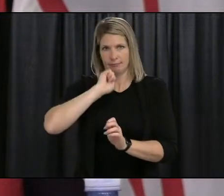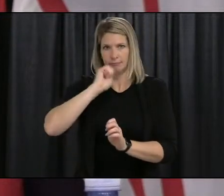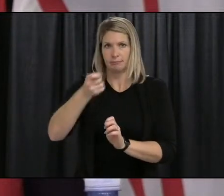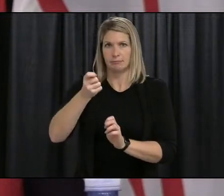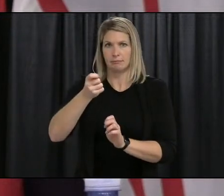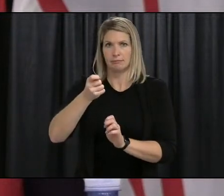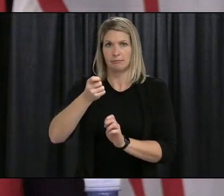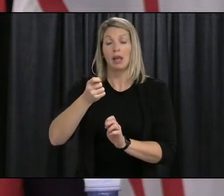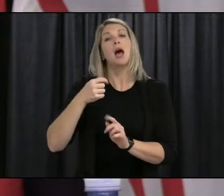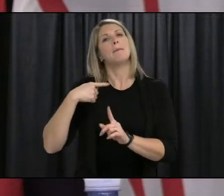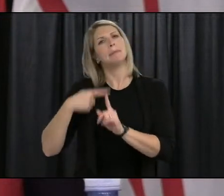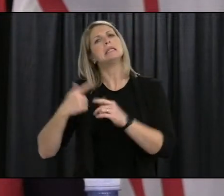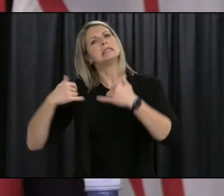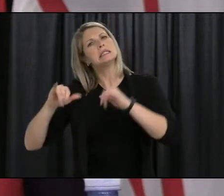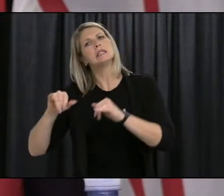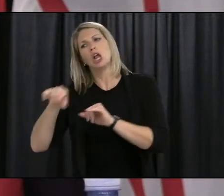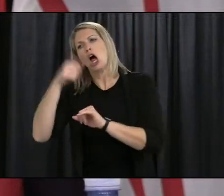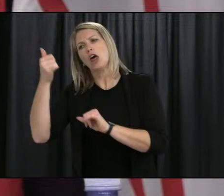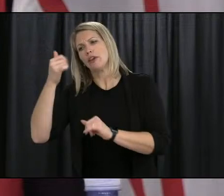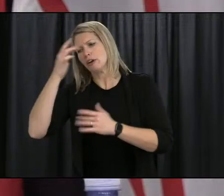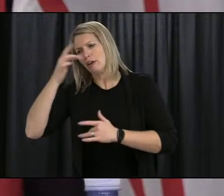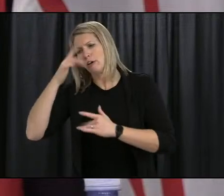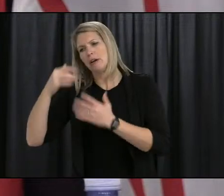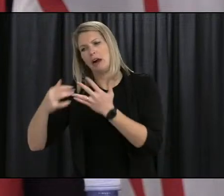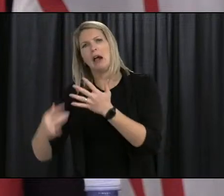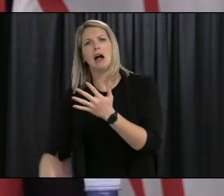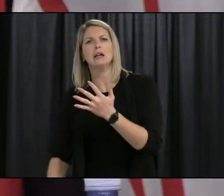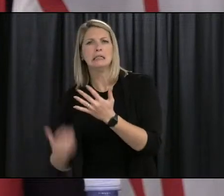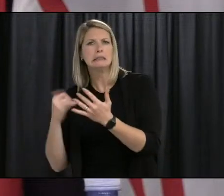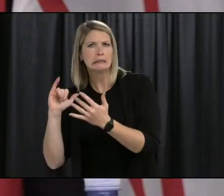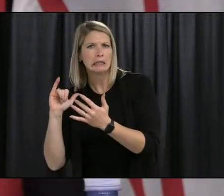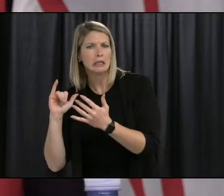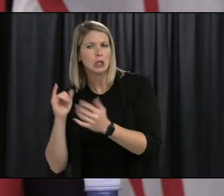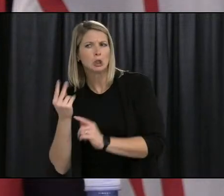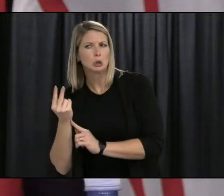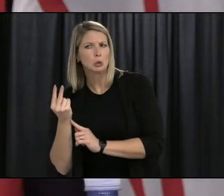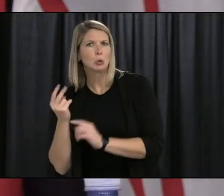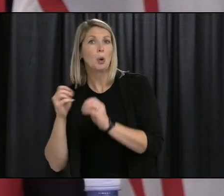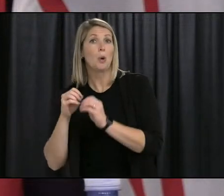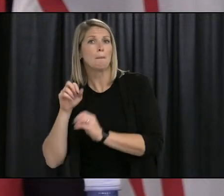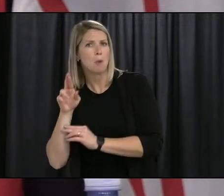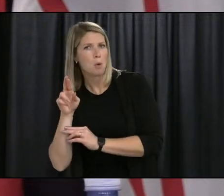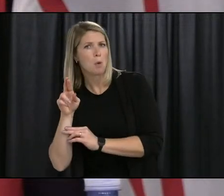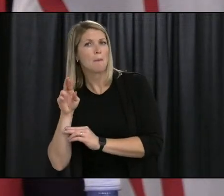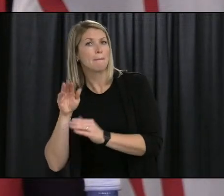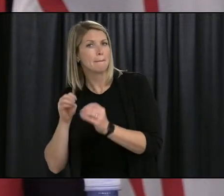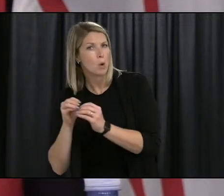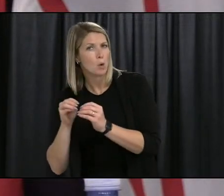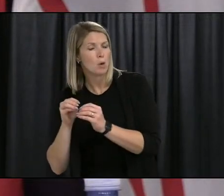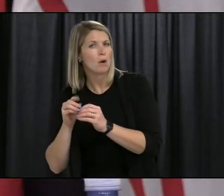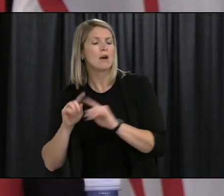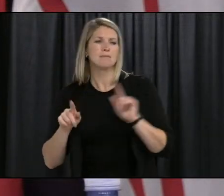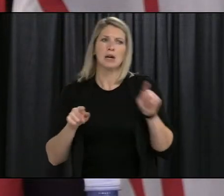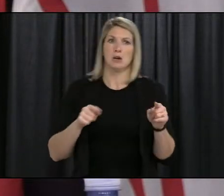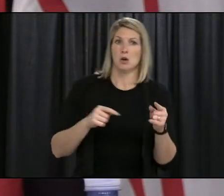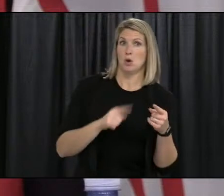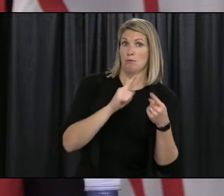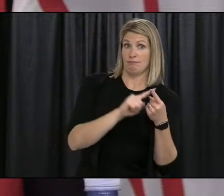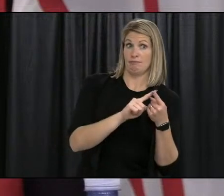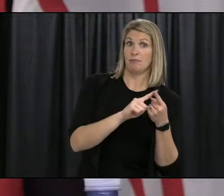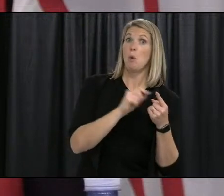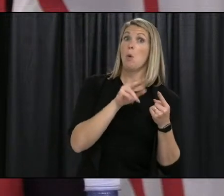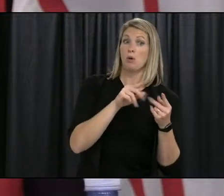encourage you to check that. In terms of things we can also do, building on the